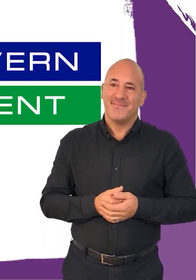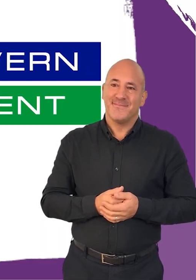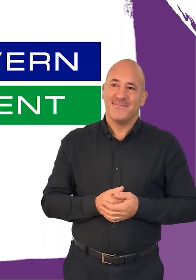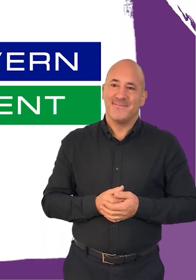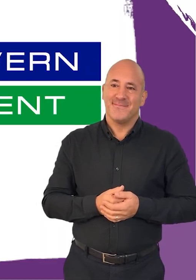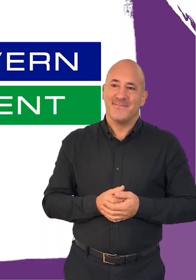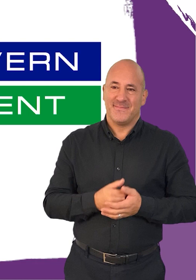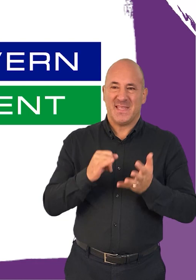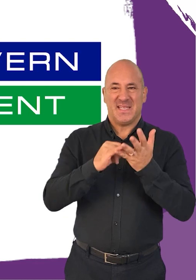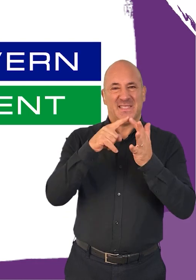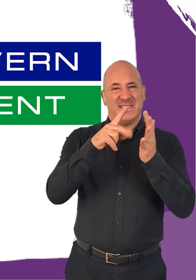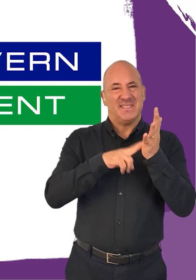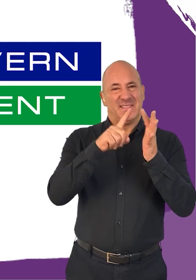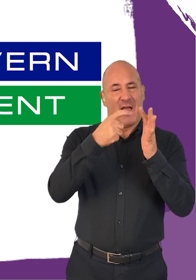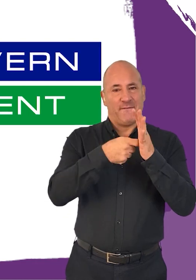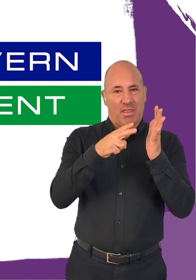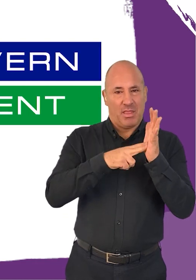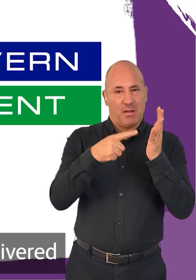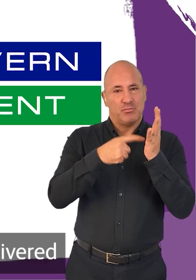Severn Trent.